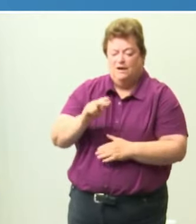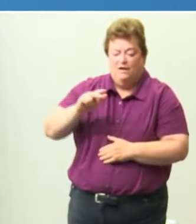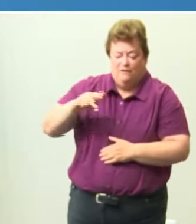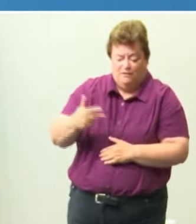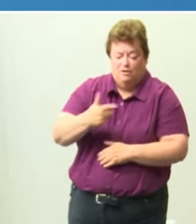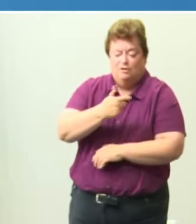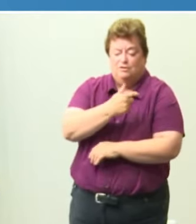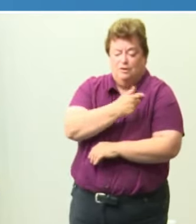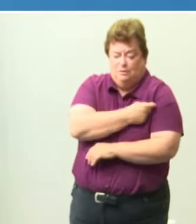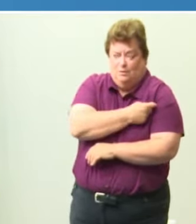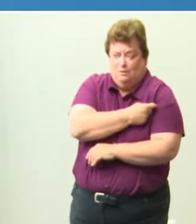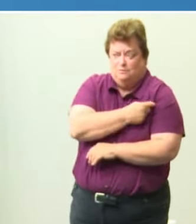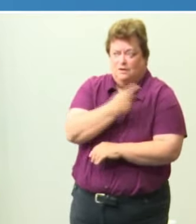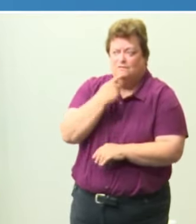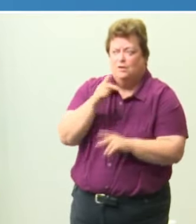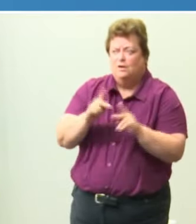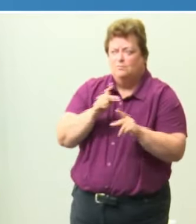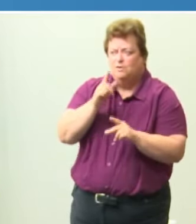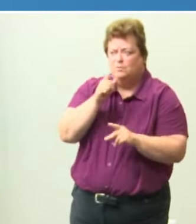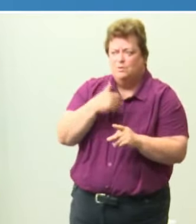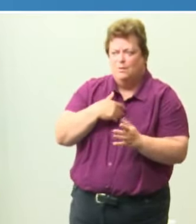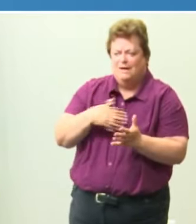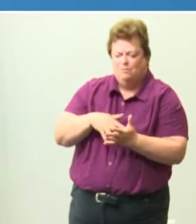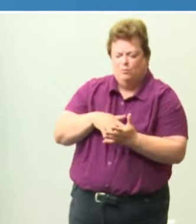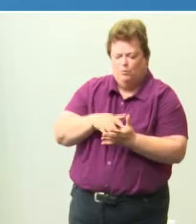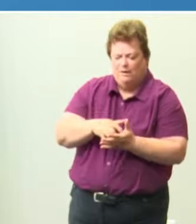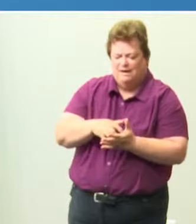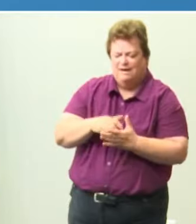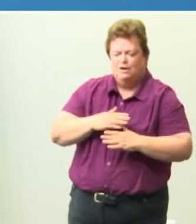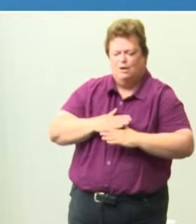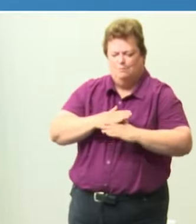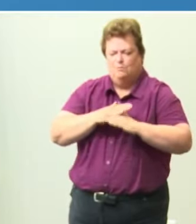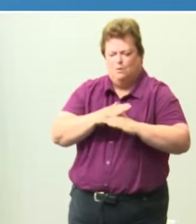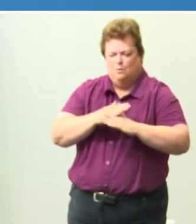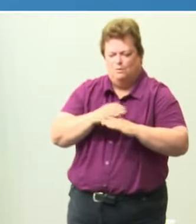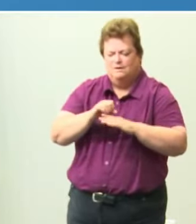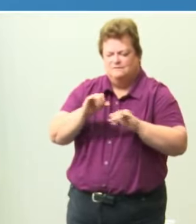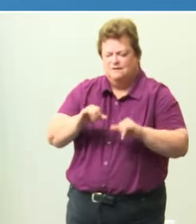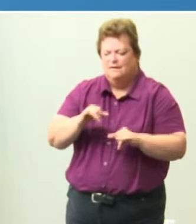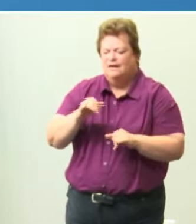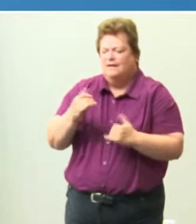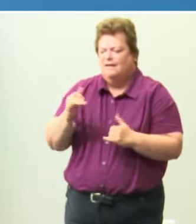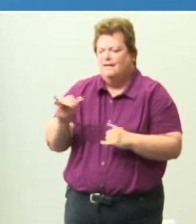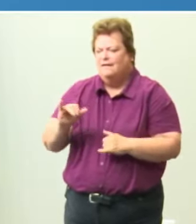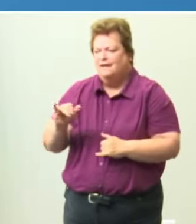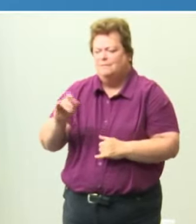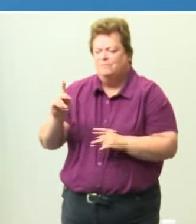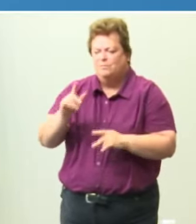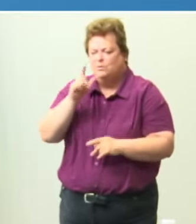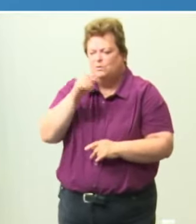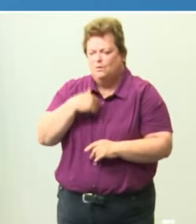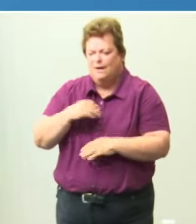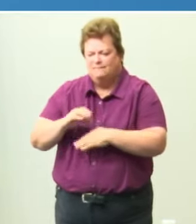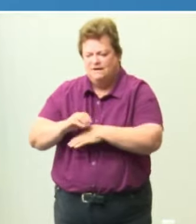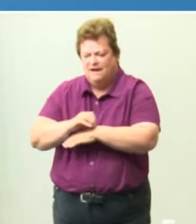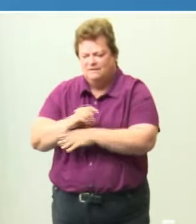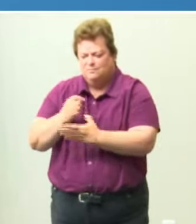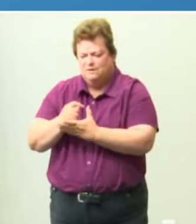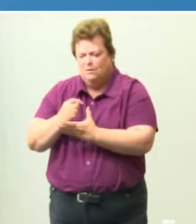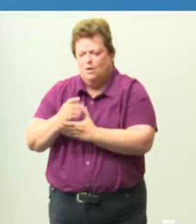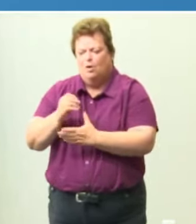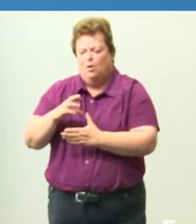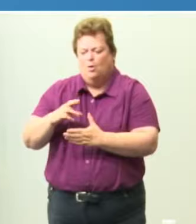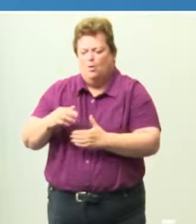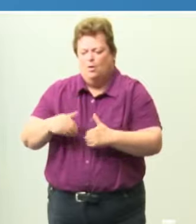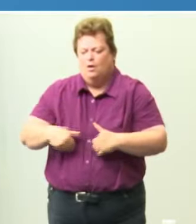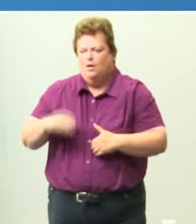COVID-19 vaccine for people with weakened immune systems, like those receiving cancer treatment or who've had an organ